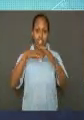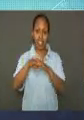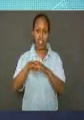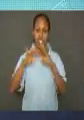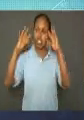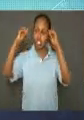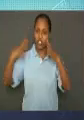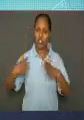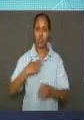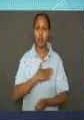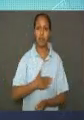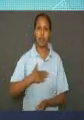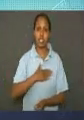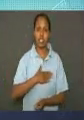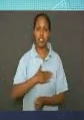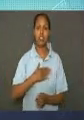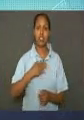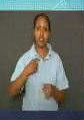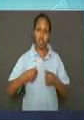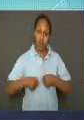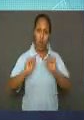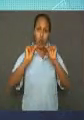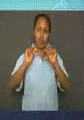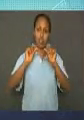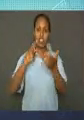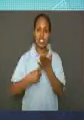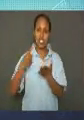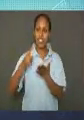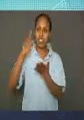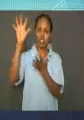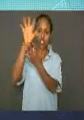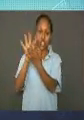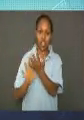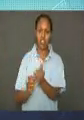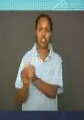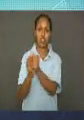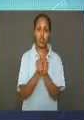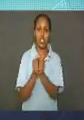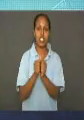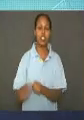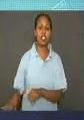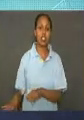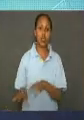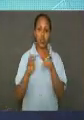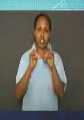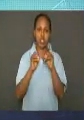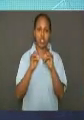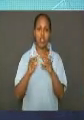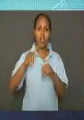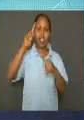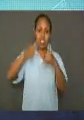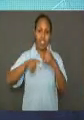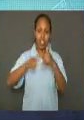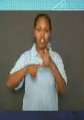Teacher, please go over these charts with the students at